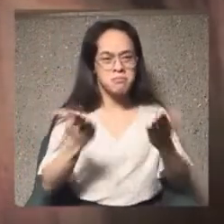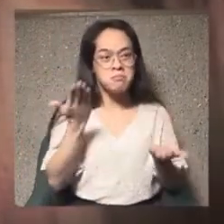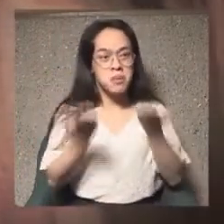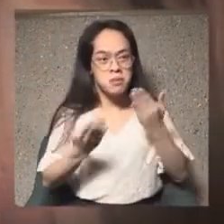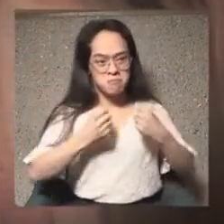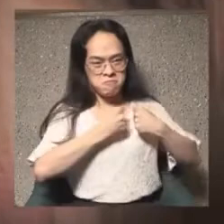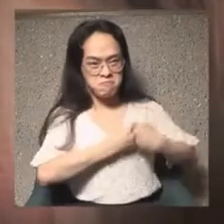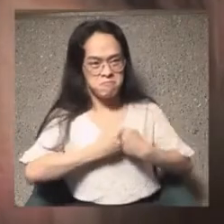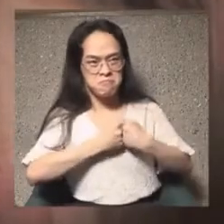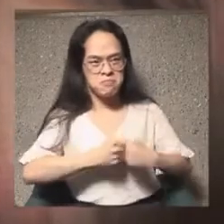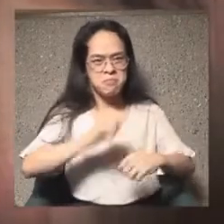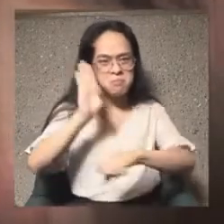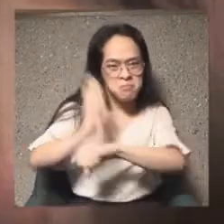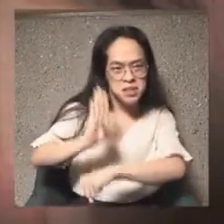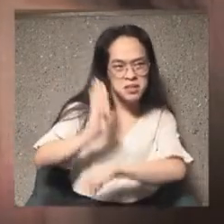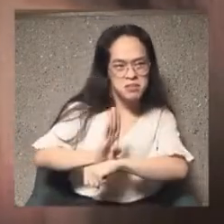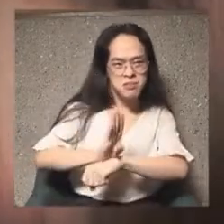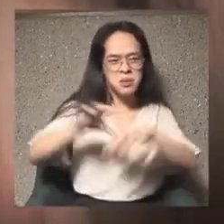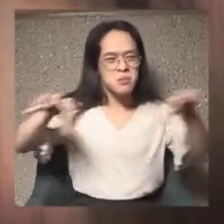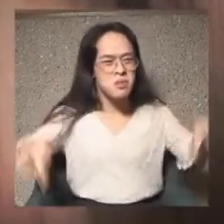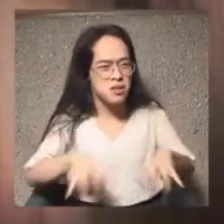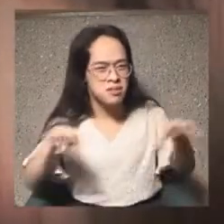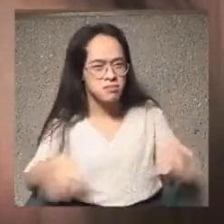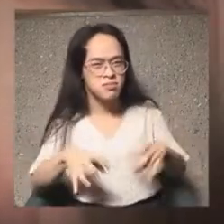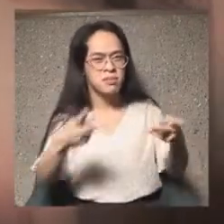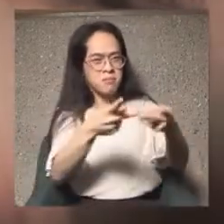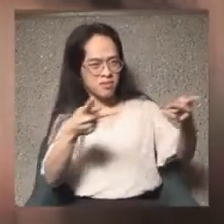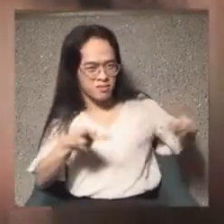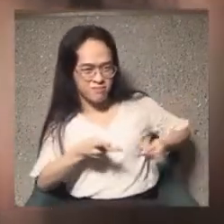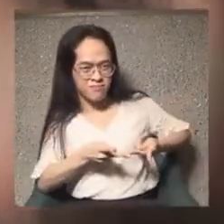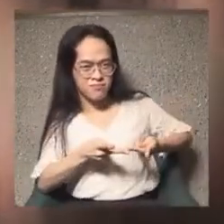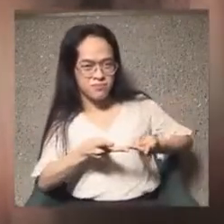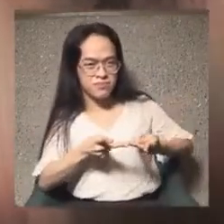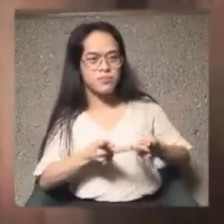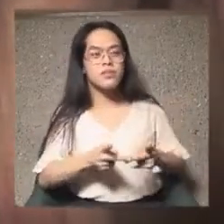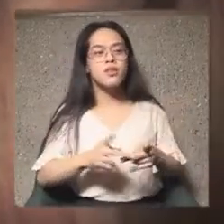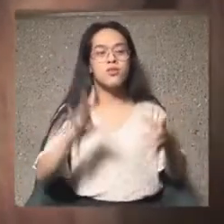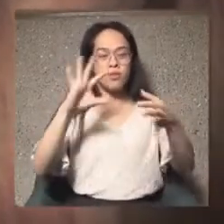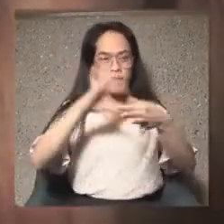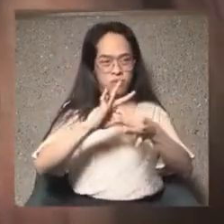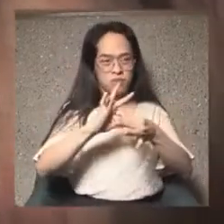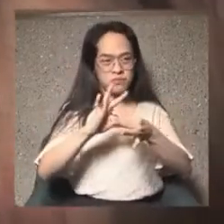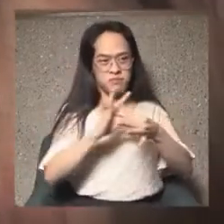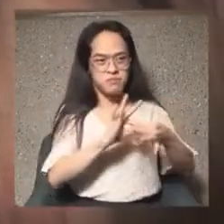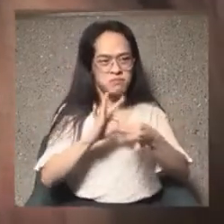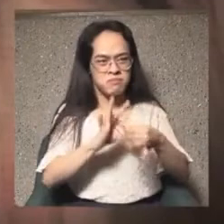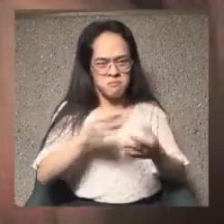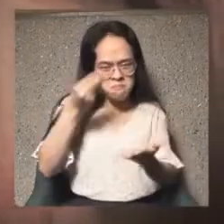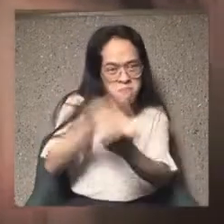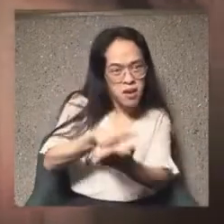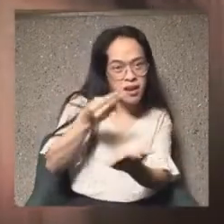workplace, in your career, in your relationships, in your finances.